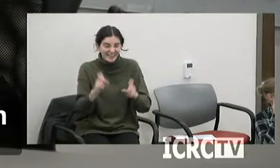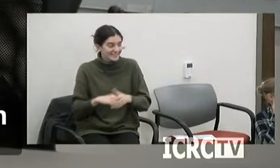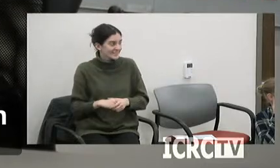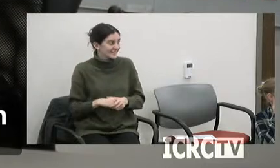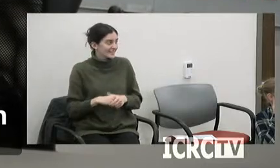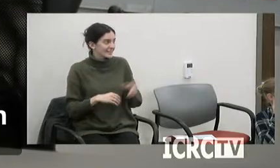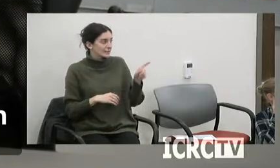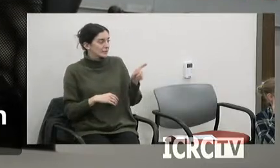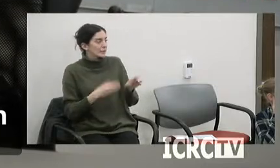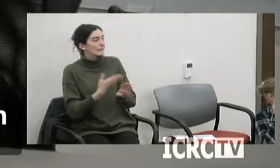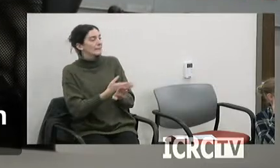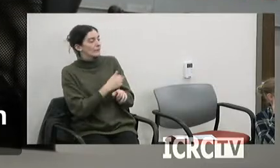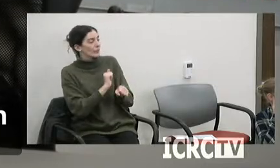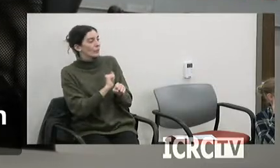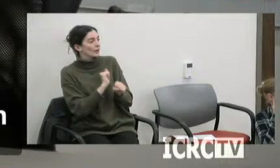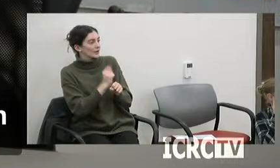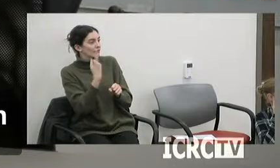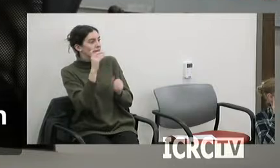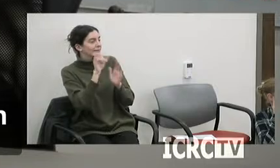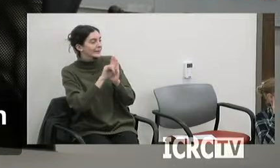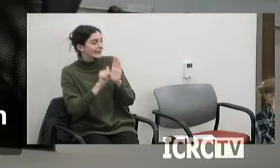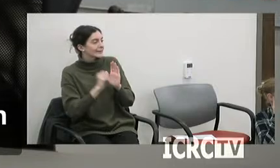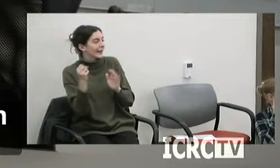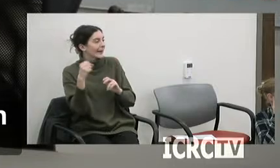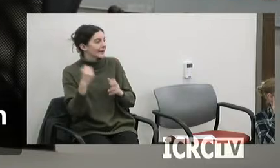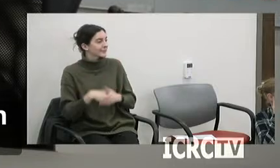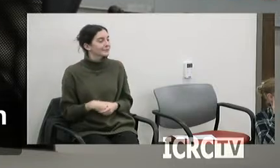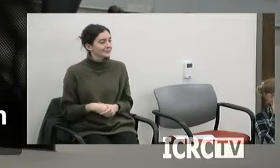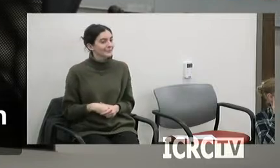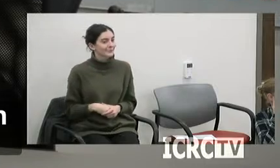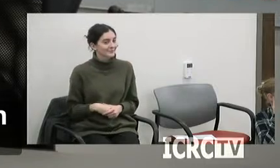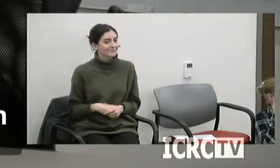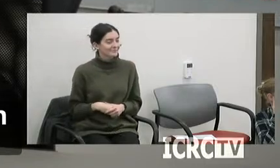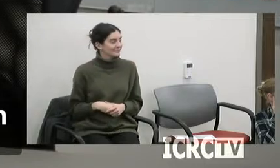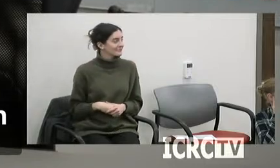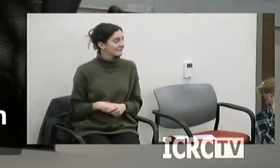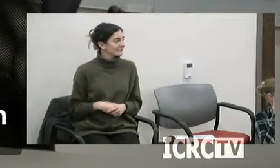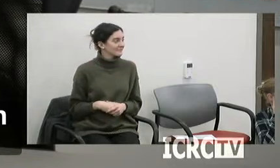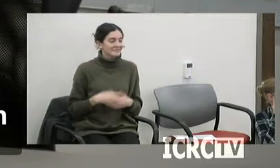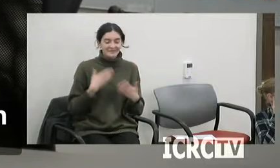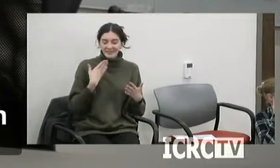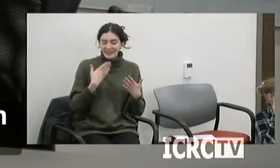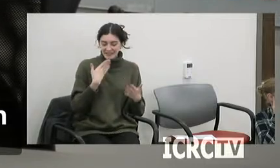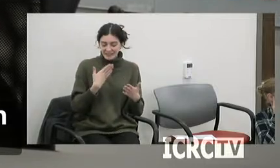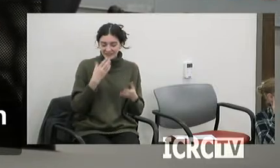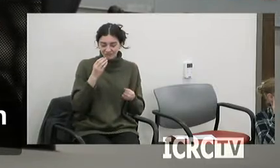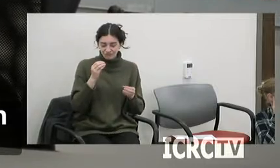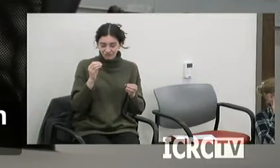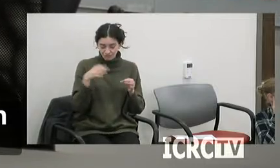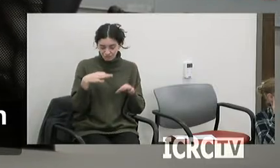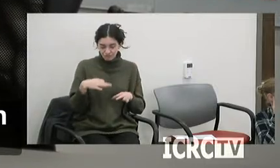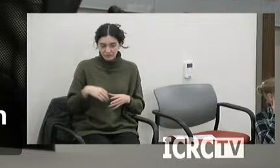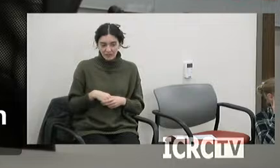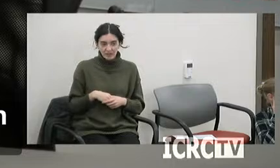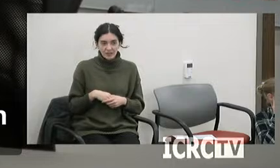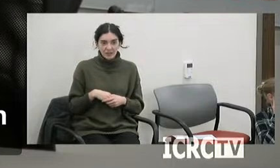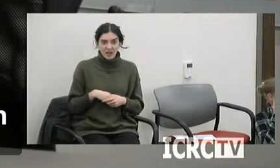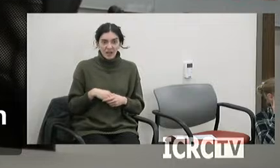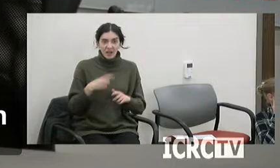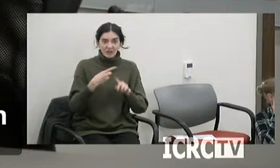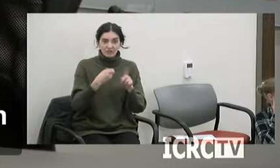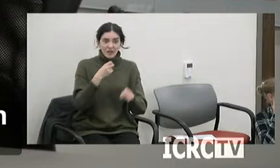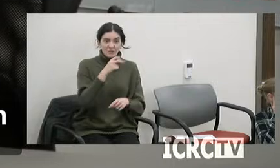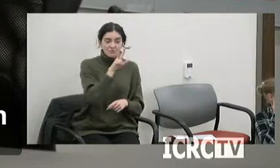state, yes. So thank you for that. I want to say going from 3 million to